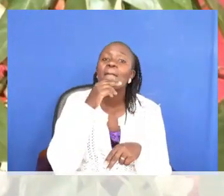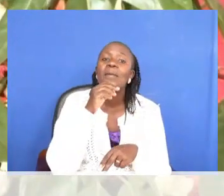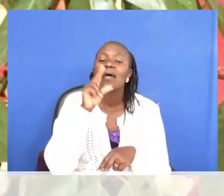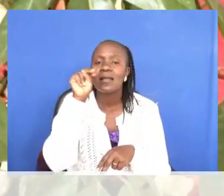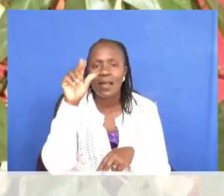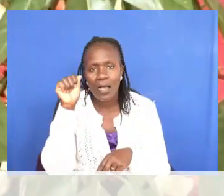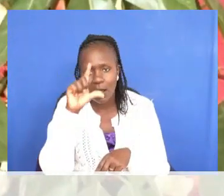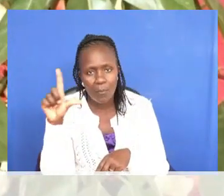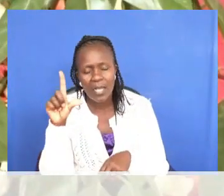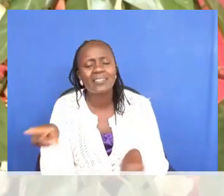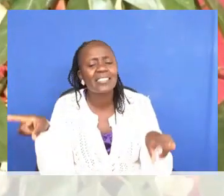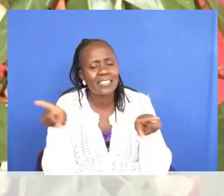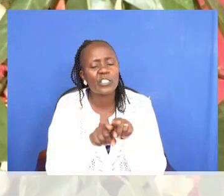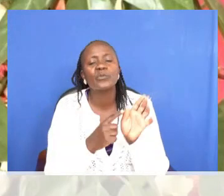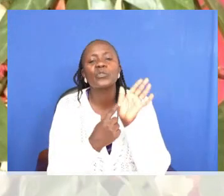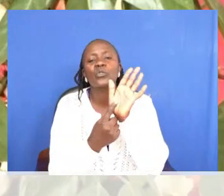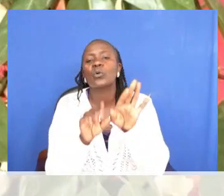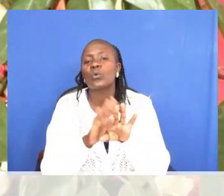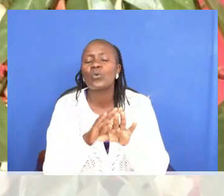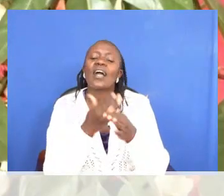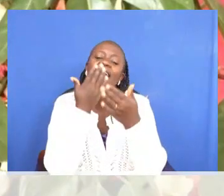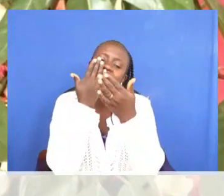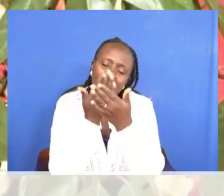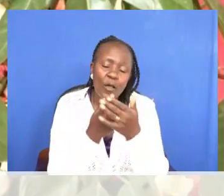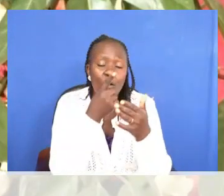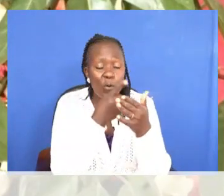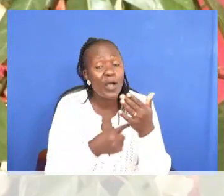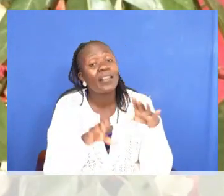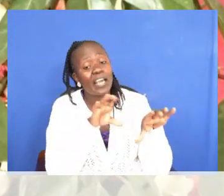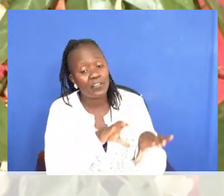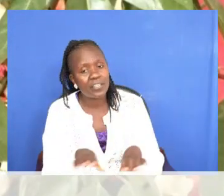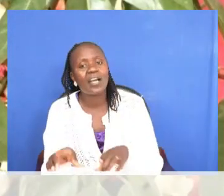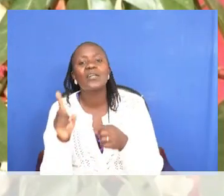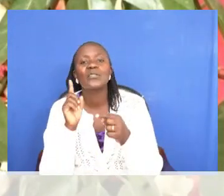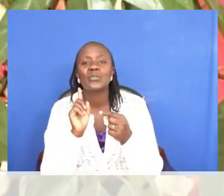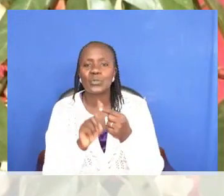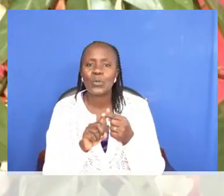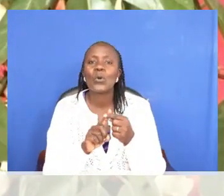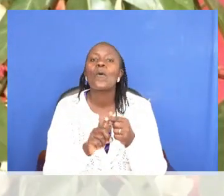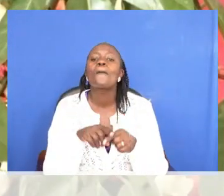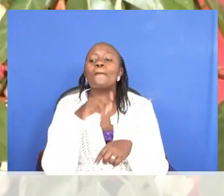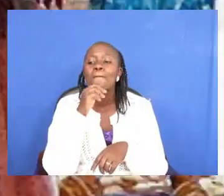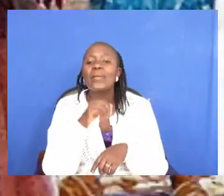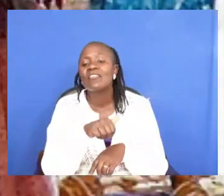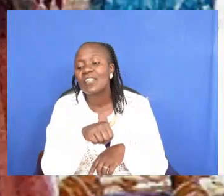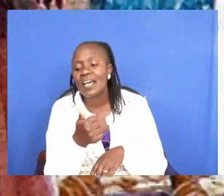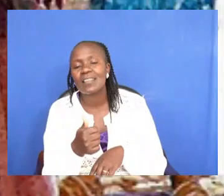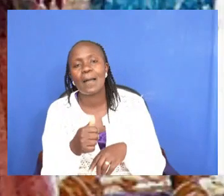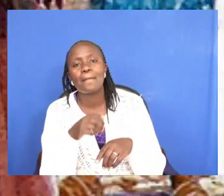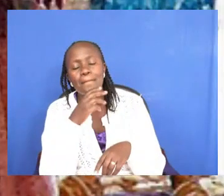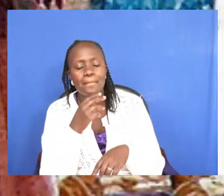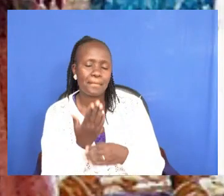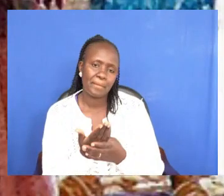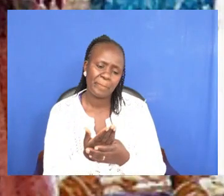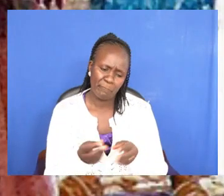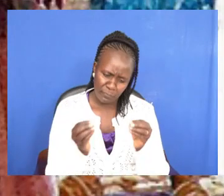show them kindness and appreciate them for what they had done to Nabal's men. So the 10 men